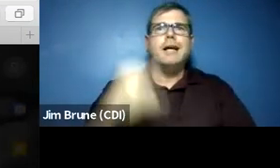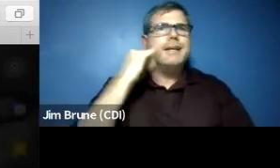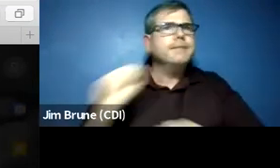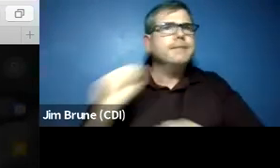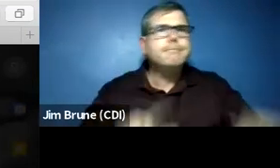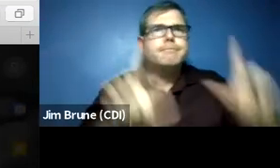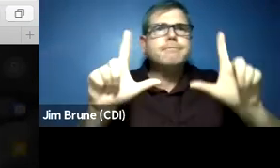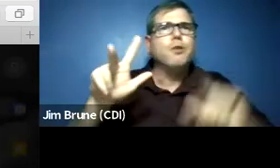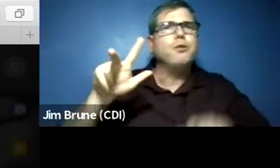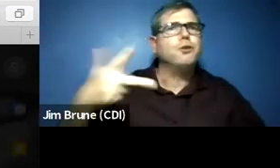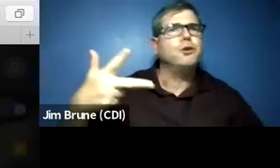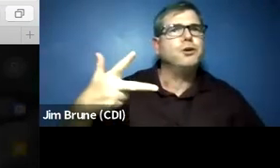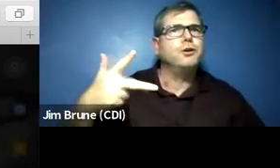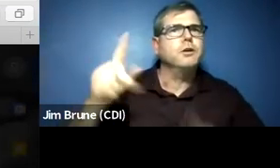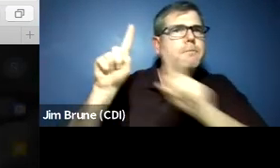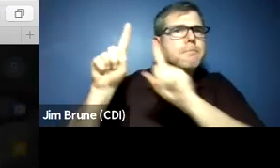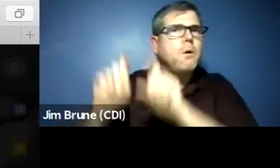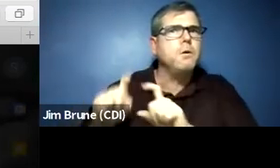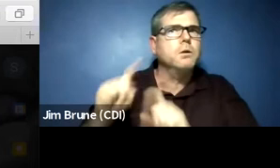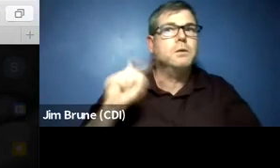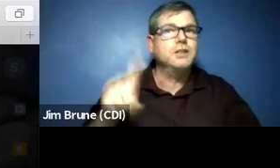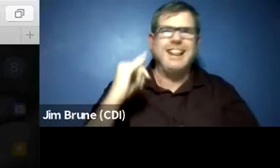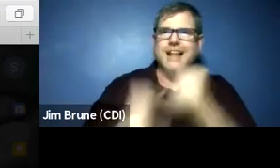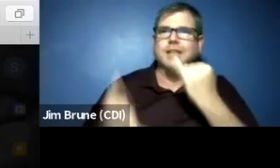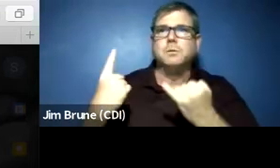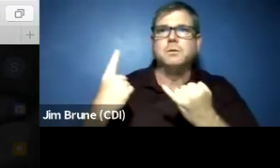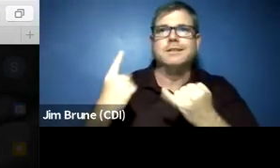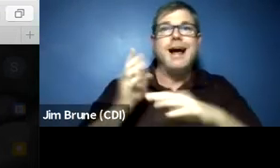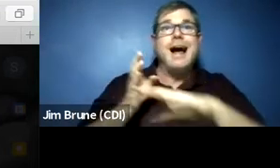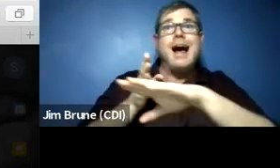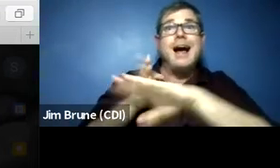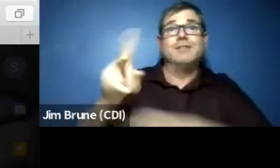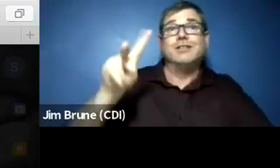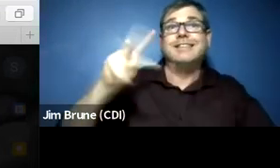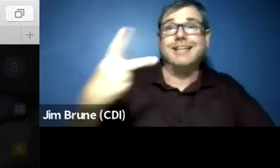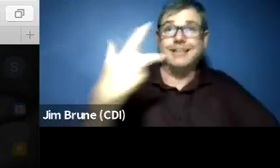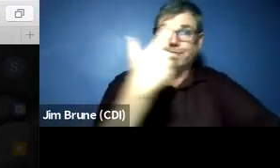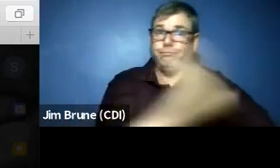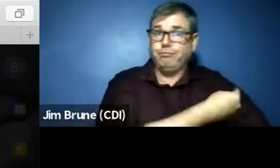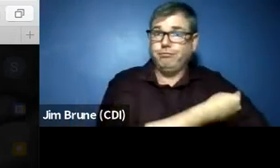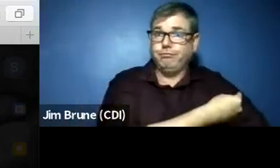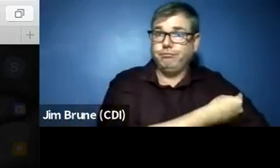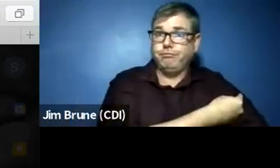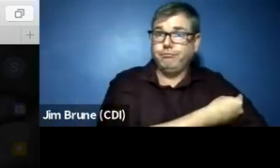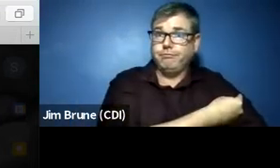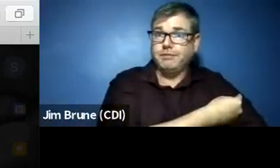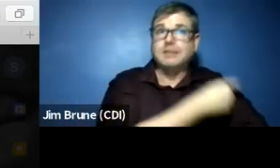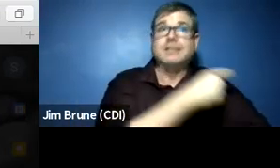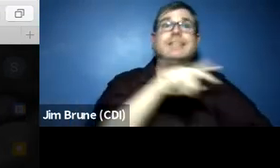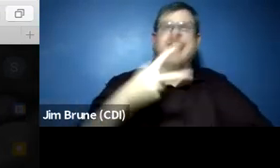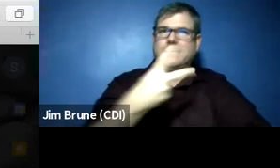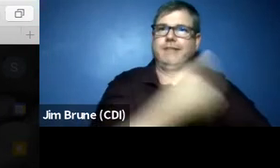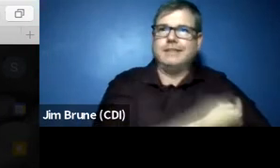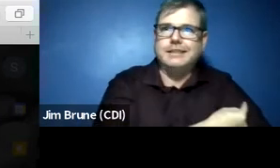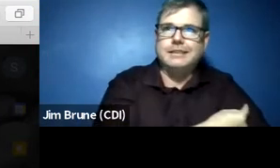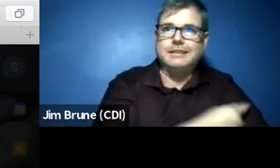So our last poll question is, after the second mRNA vaccine is given, how long does it take to be fully effective?